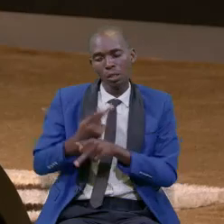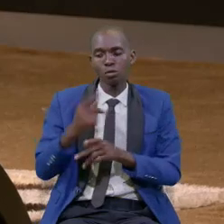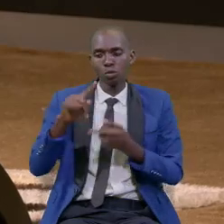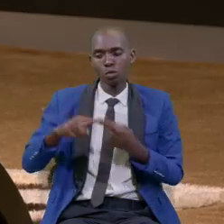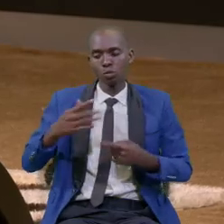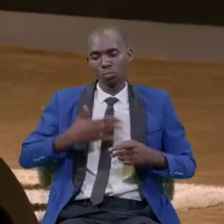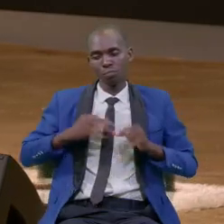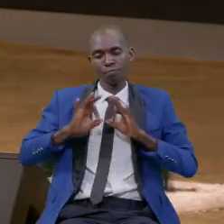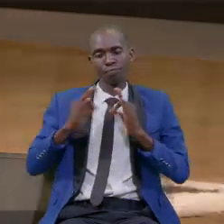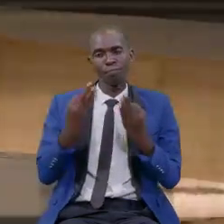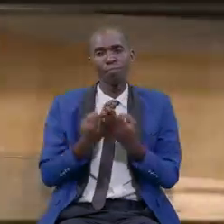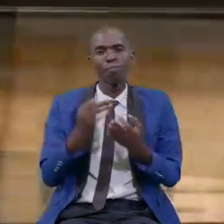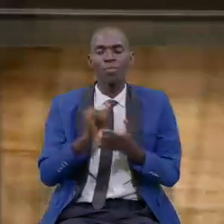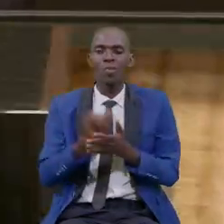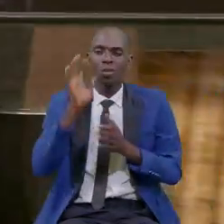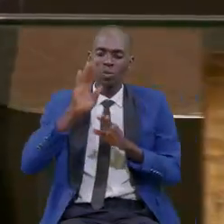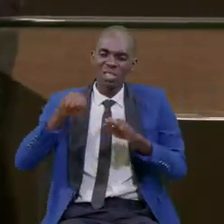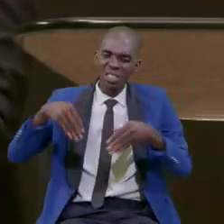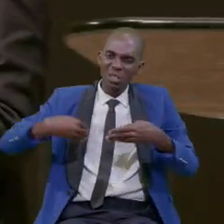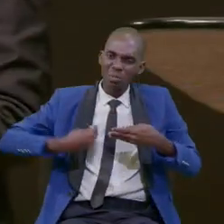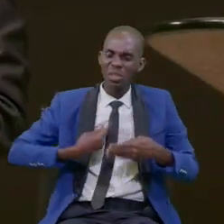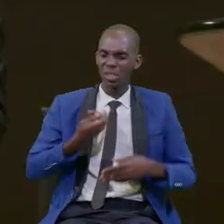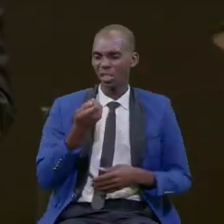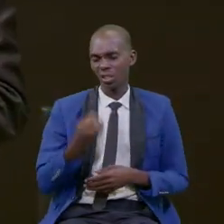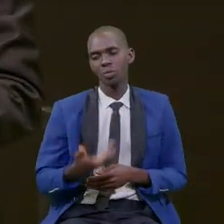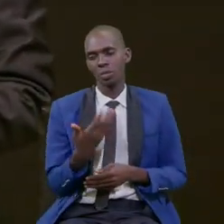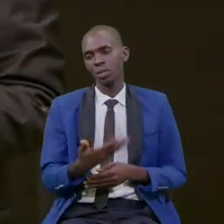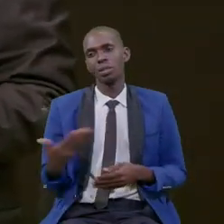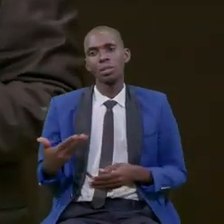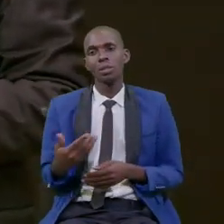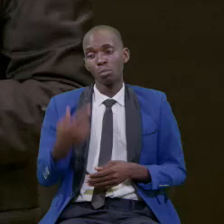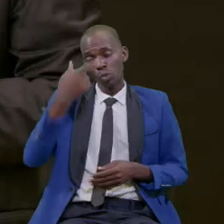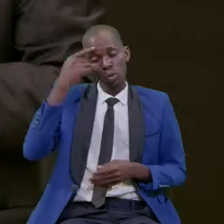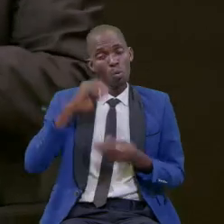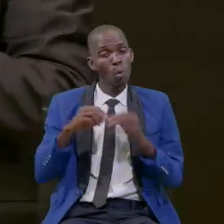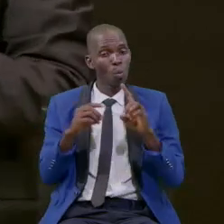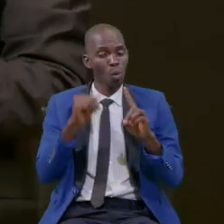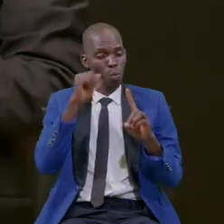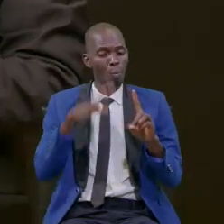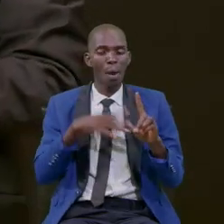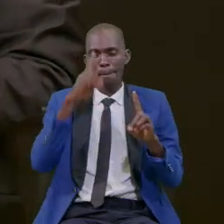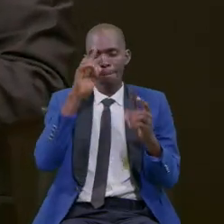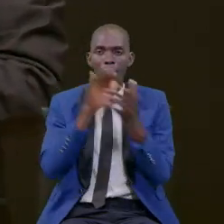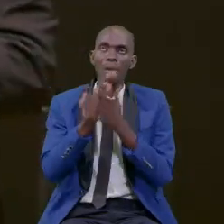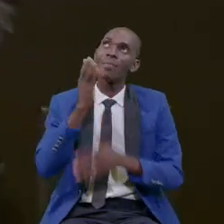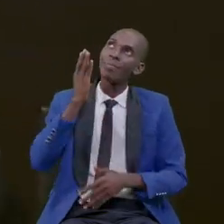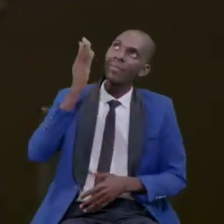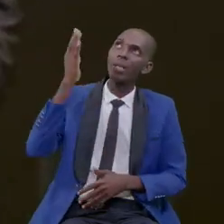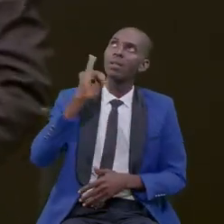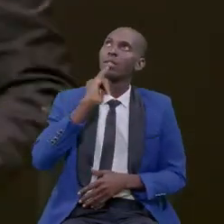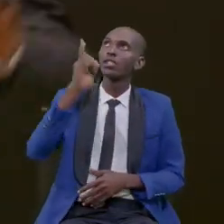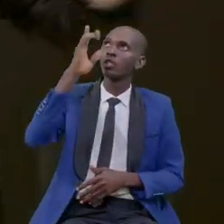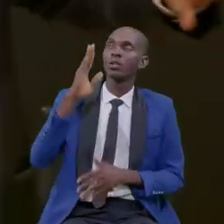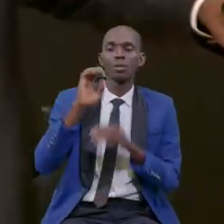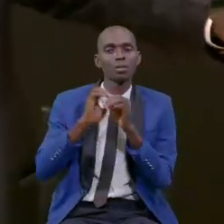me a true token. One, he believed in God. He believed there's a God in heaven. He